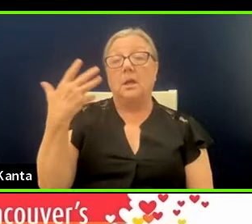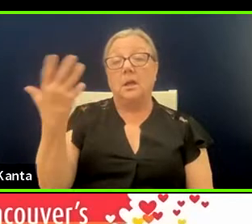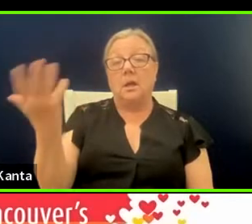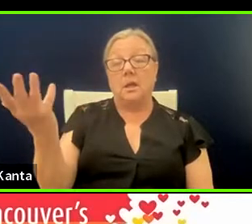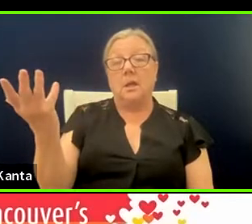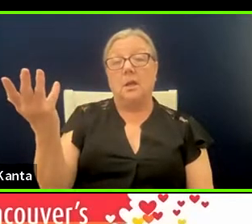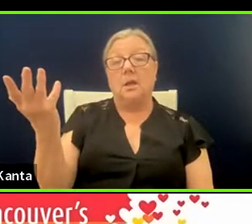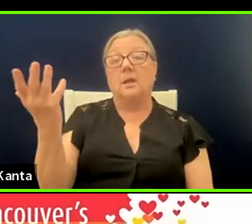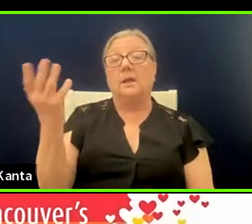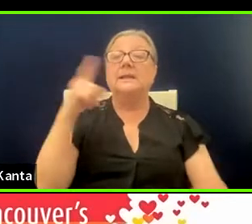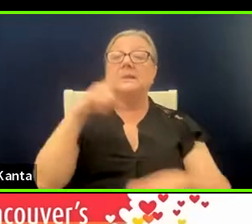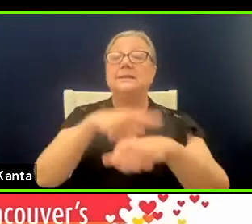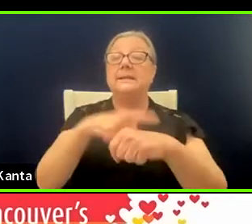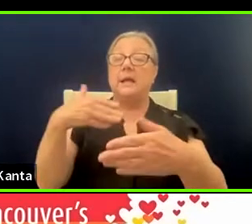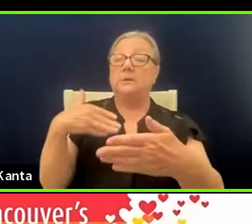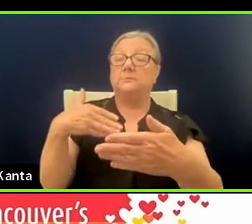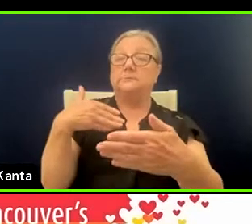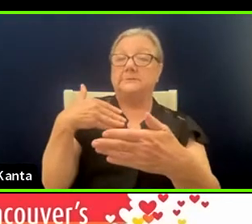coming to a close,